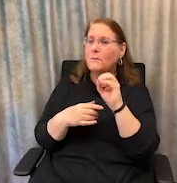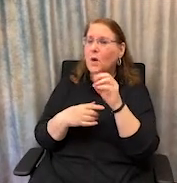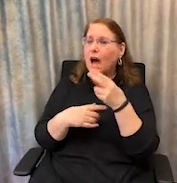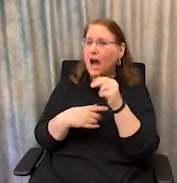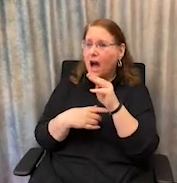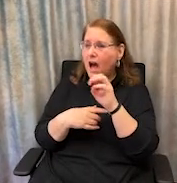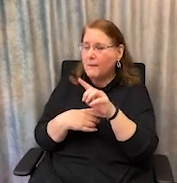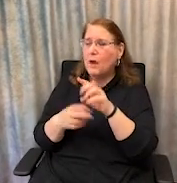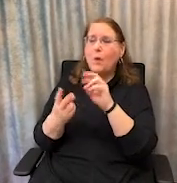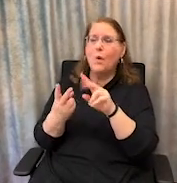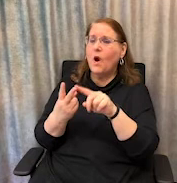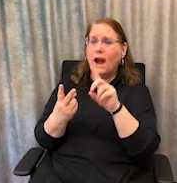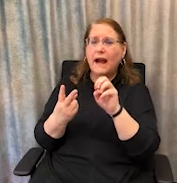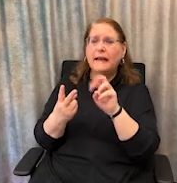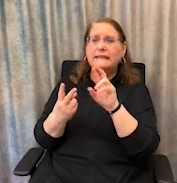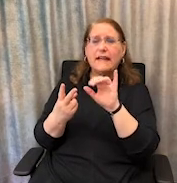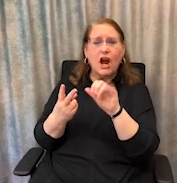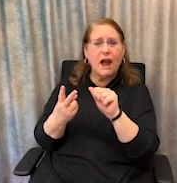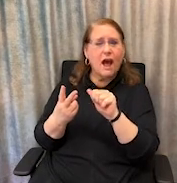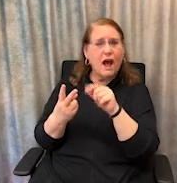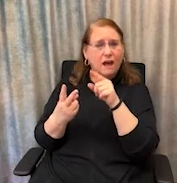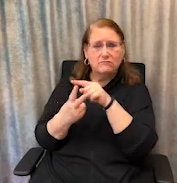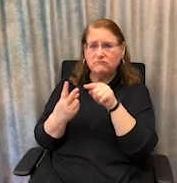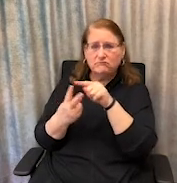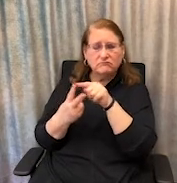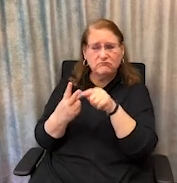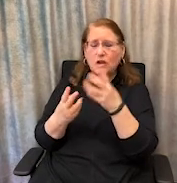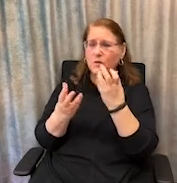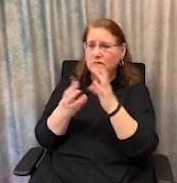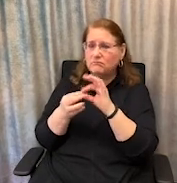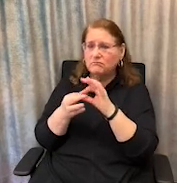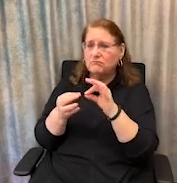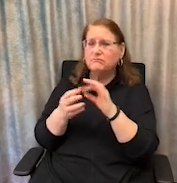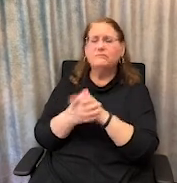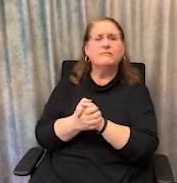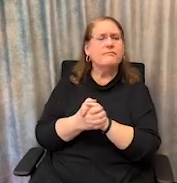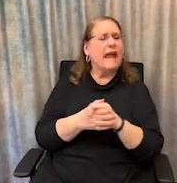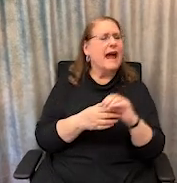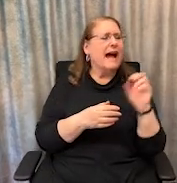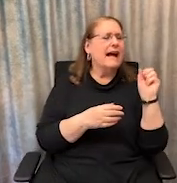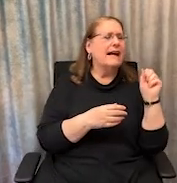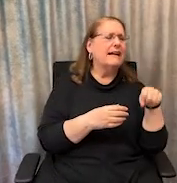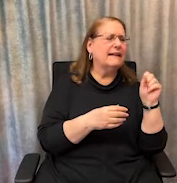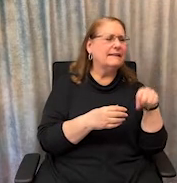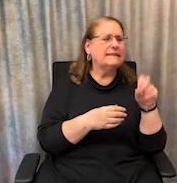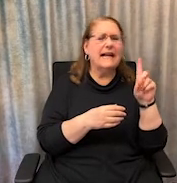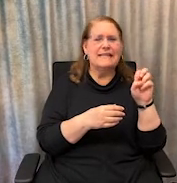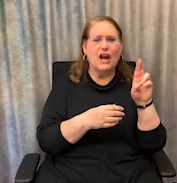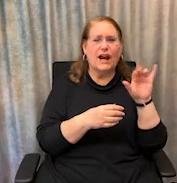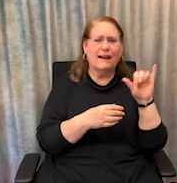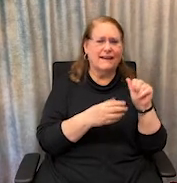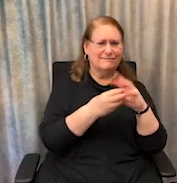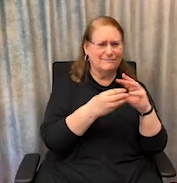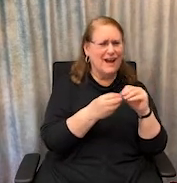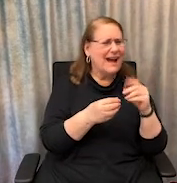Mohammed, now that we can see you, or Daria, do you want to tell us a bit about the complete something that Duan was saying? I think we had all an amazing